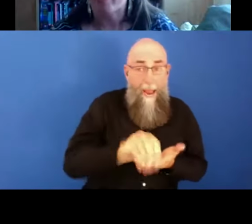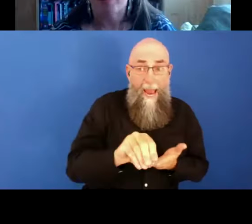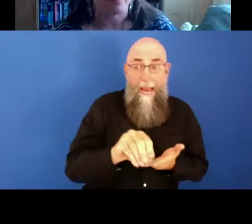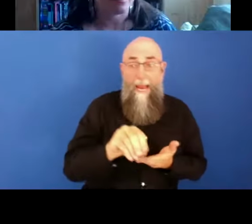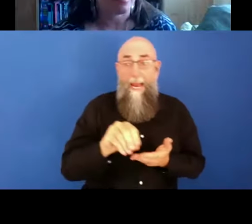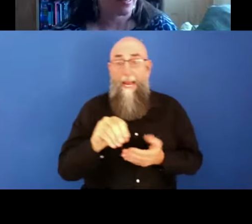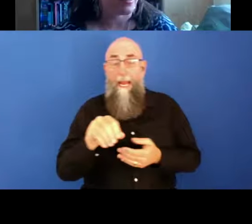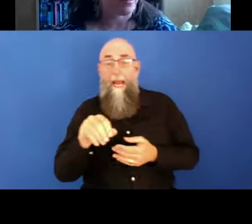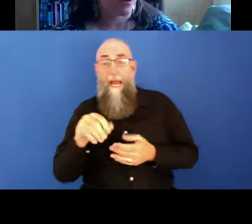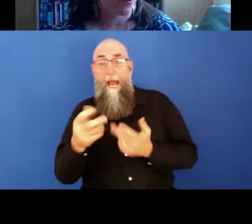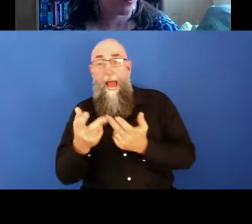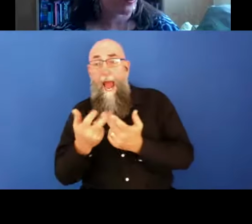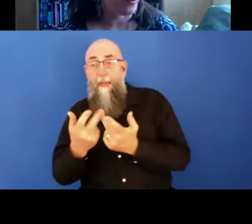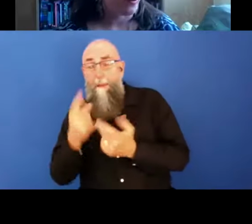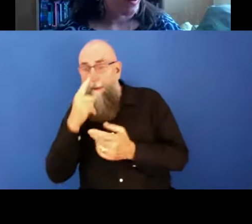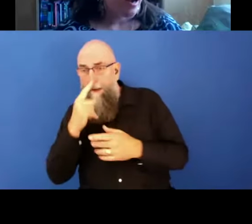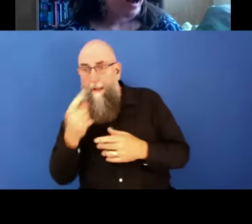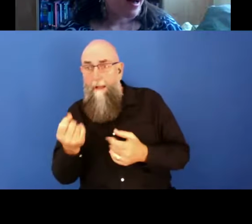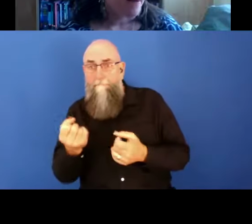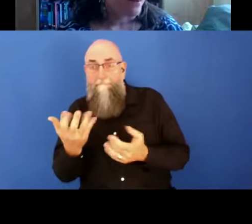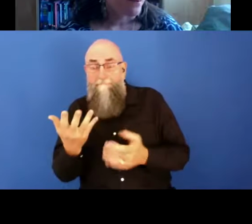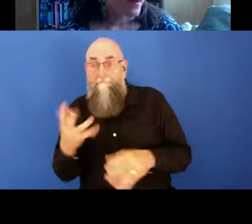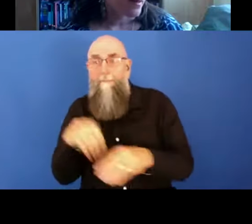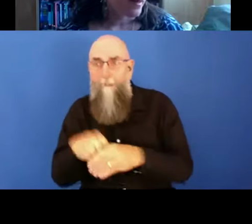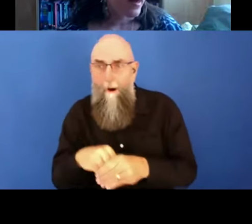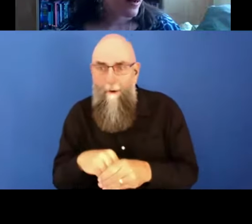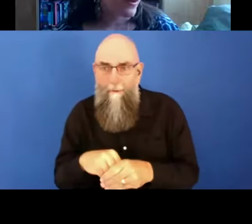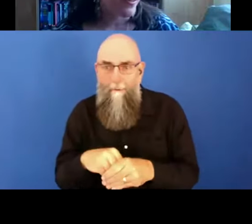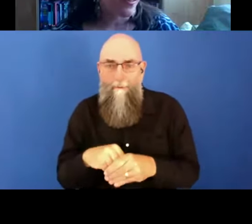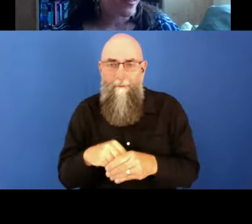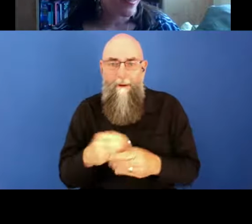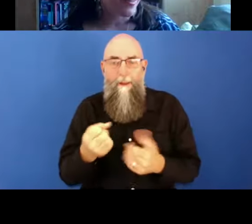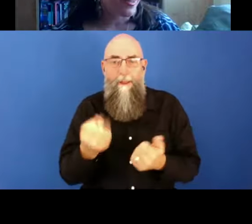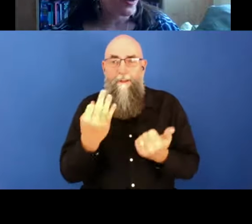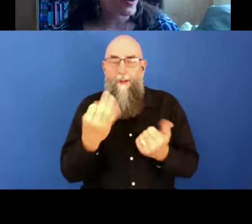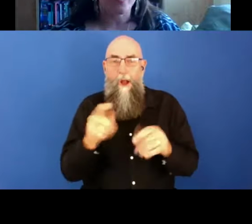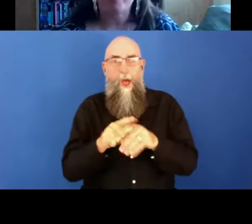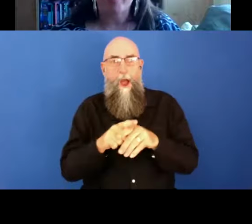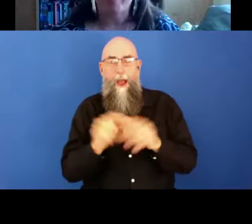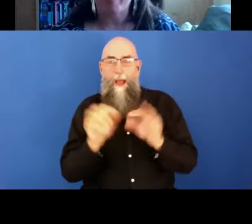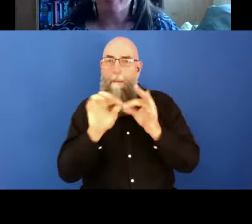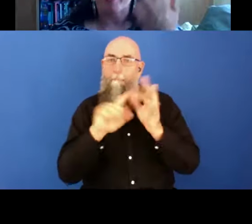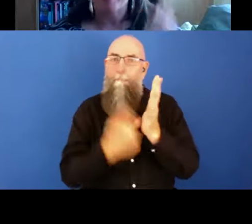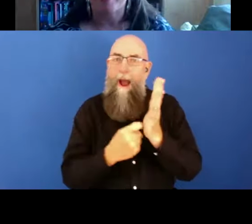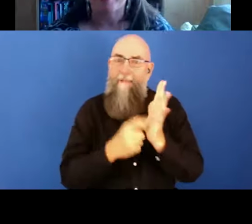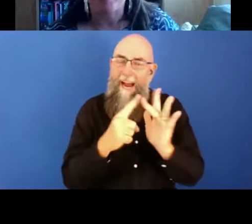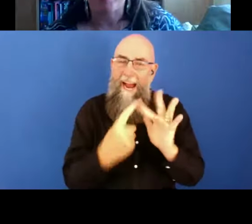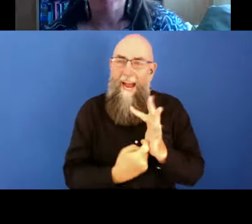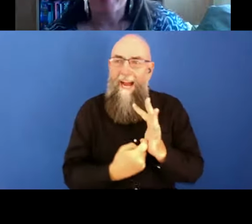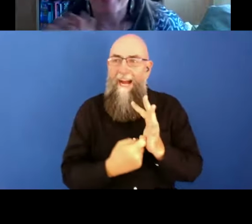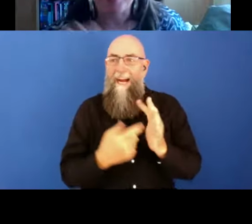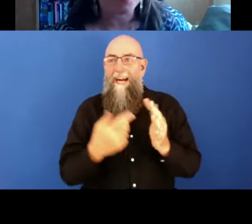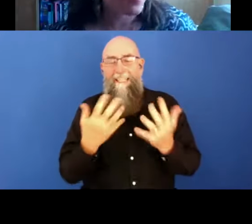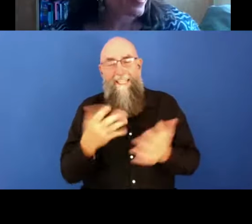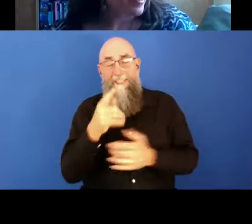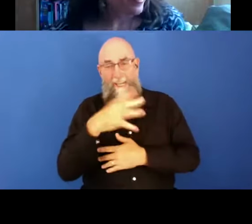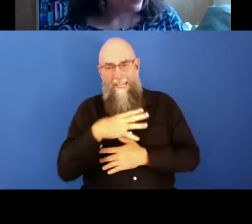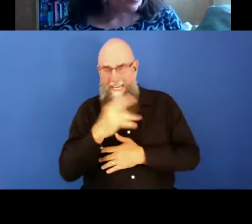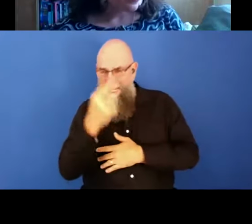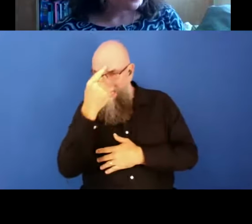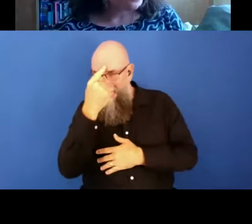barriers to participation at all um there was you know and i think in the in the